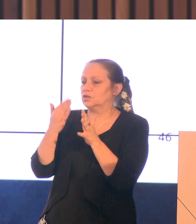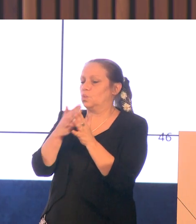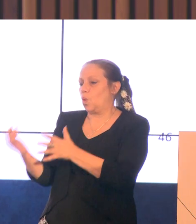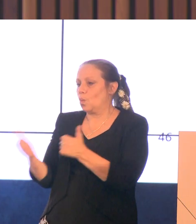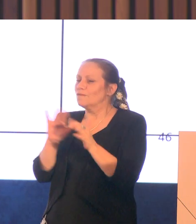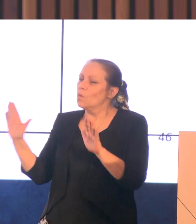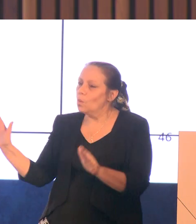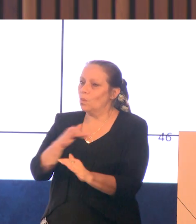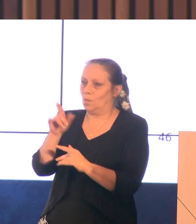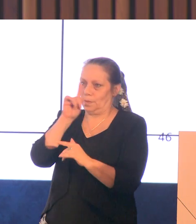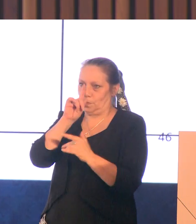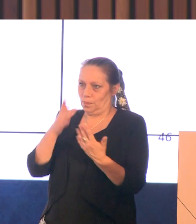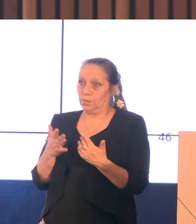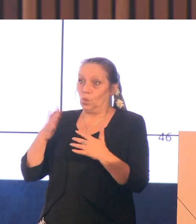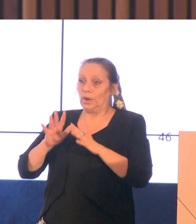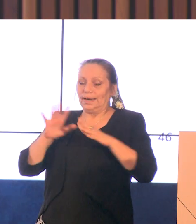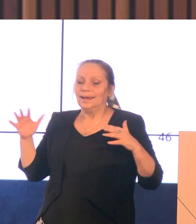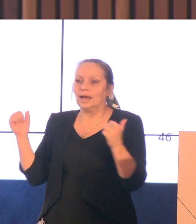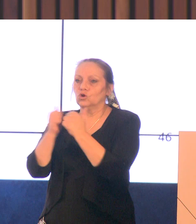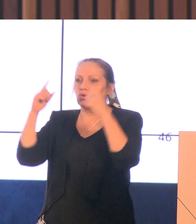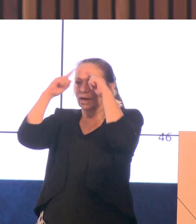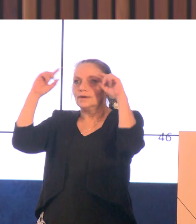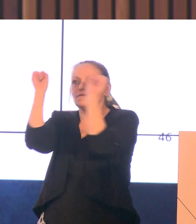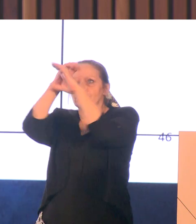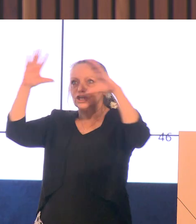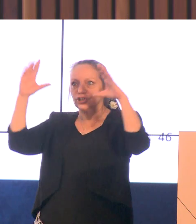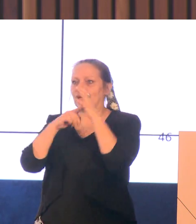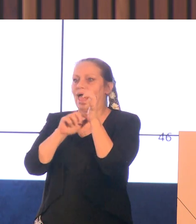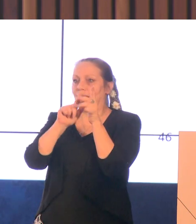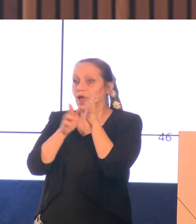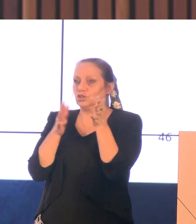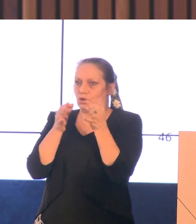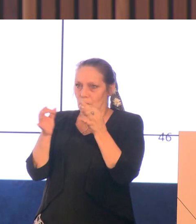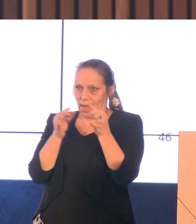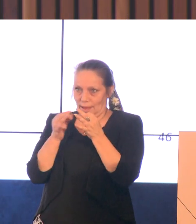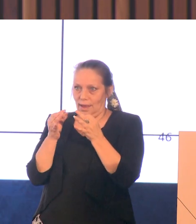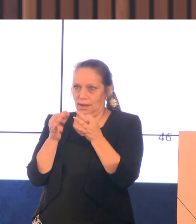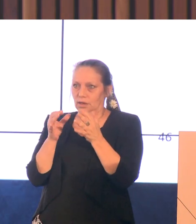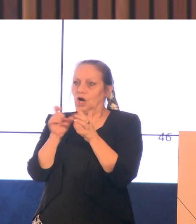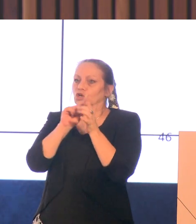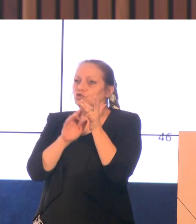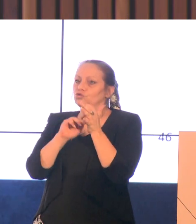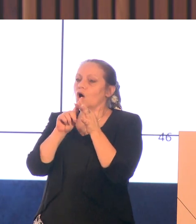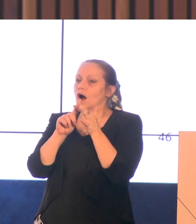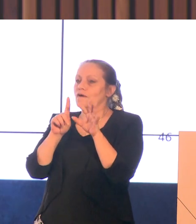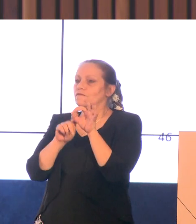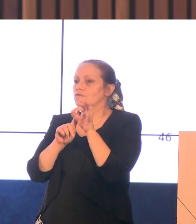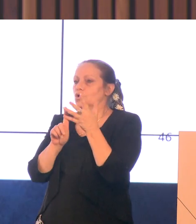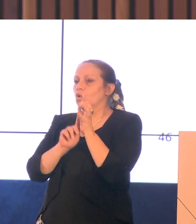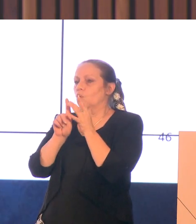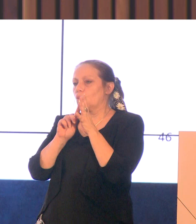everyone. We need an agreed vision and action plan to drive quality as well as